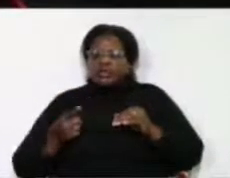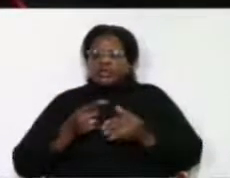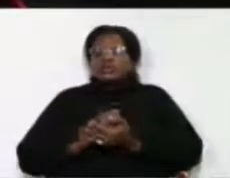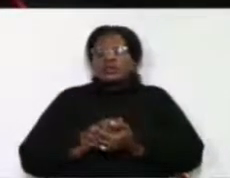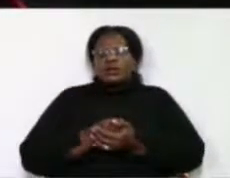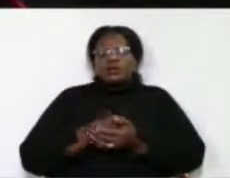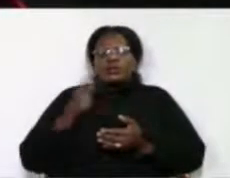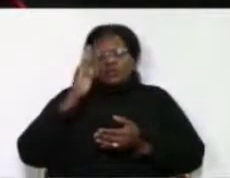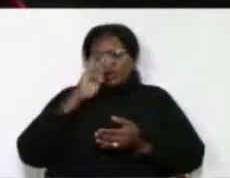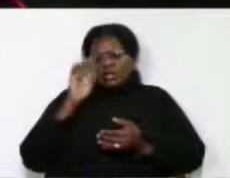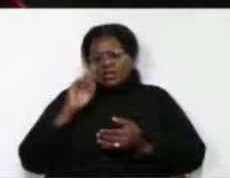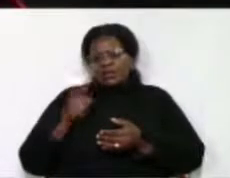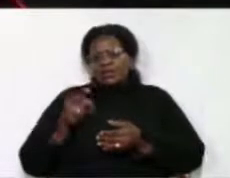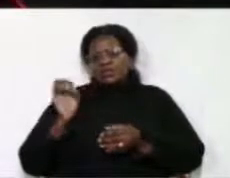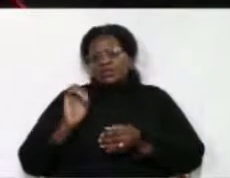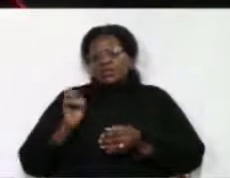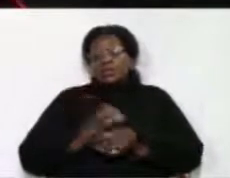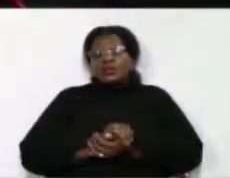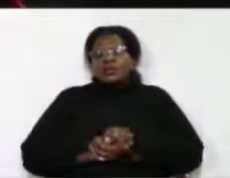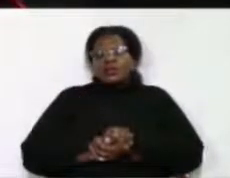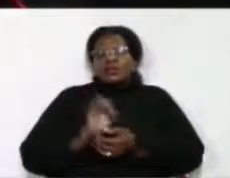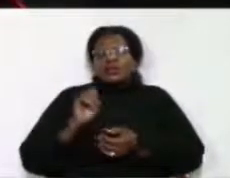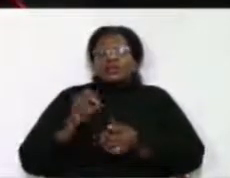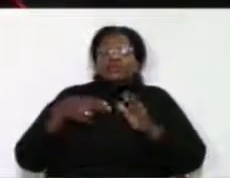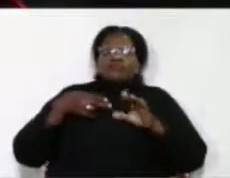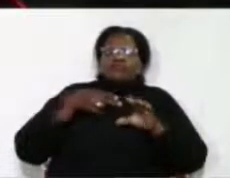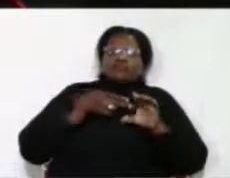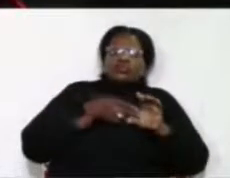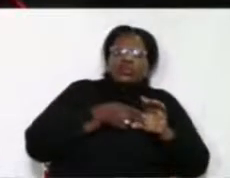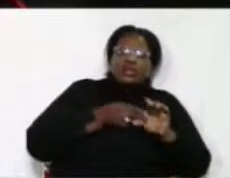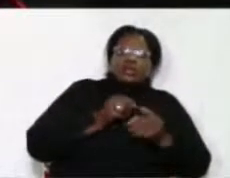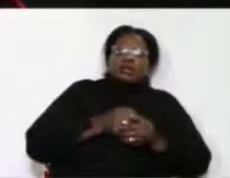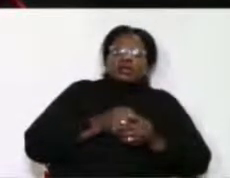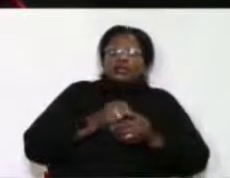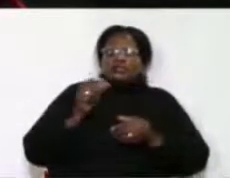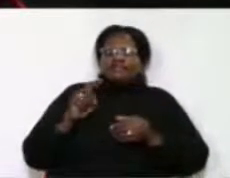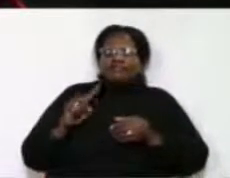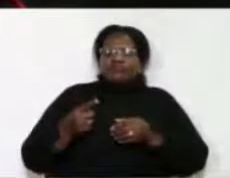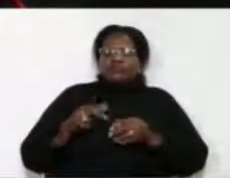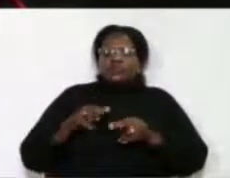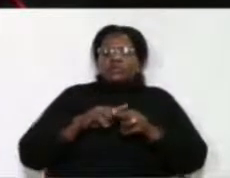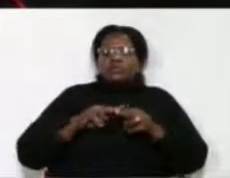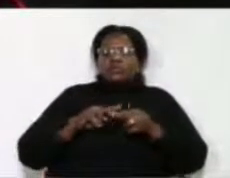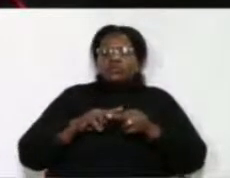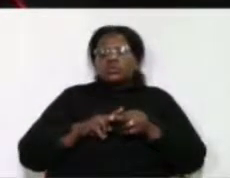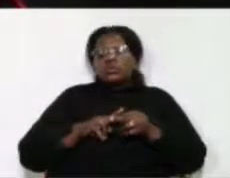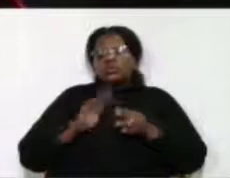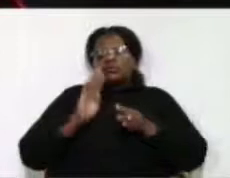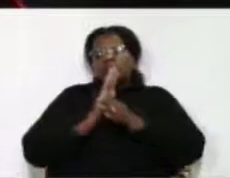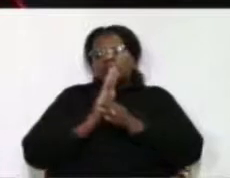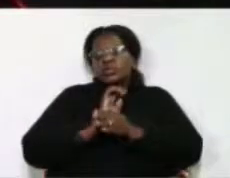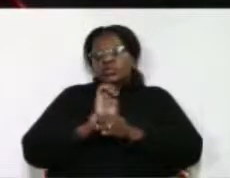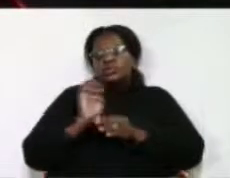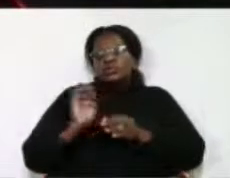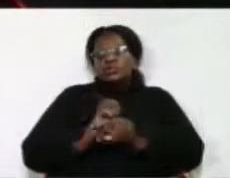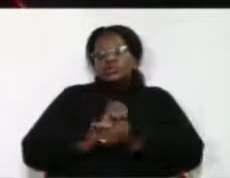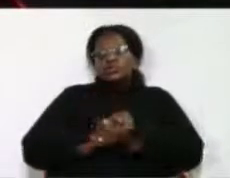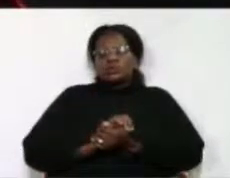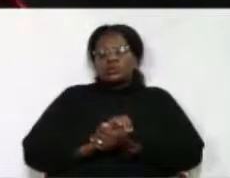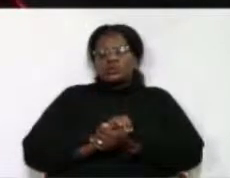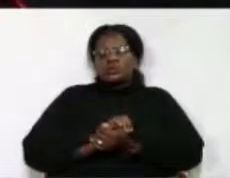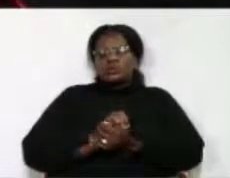things, even your fuel, the things that are pursuing your business, you need to record them and charge for them, or record